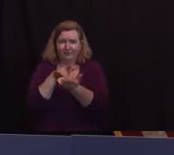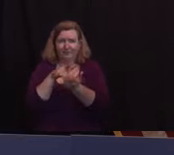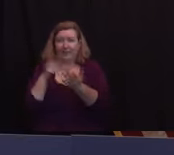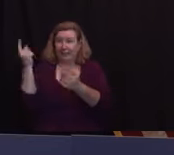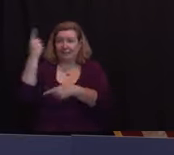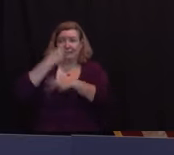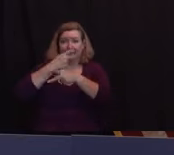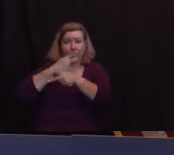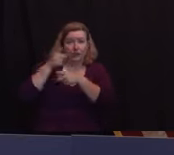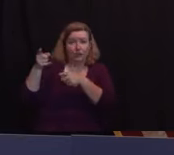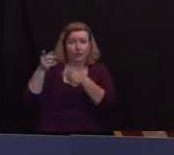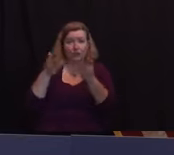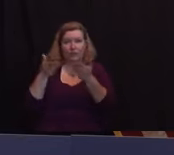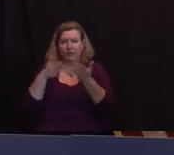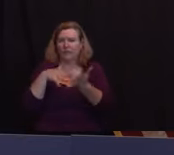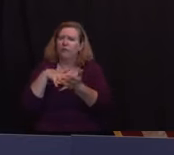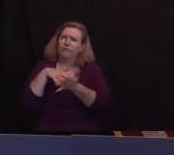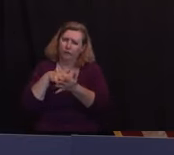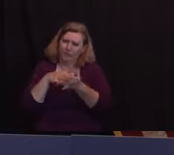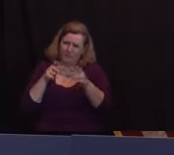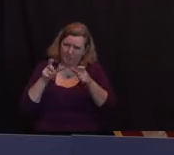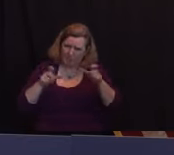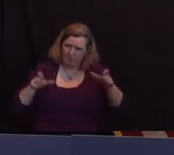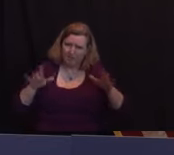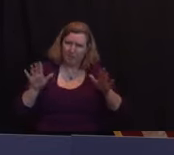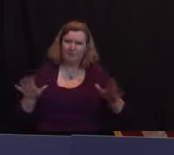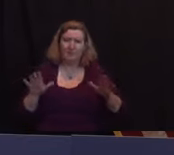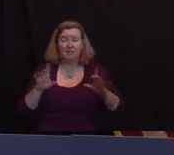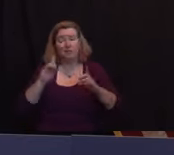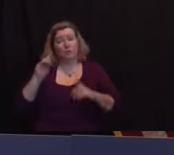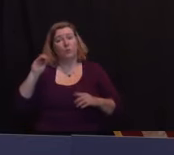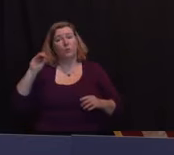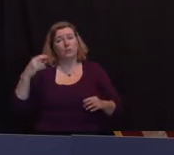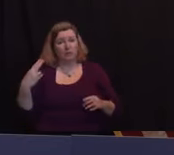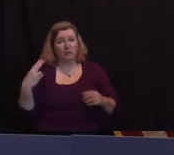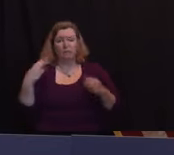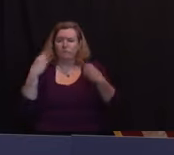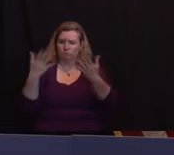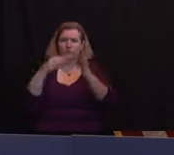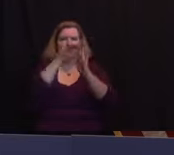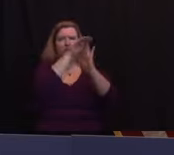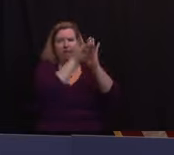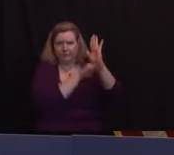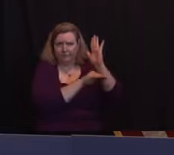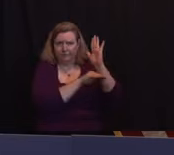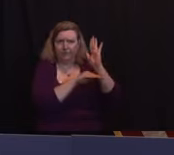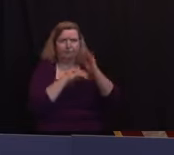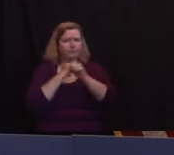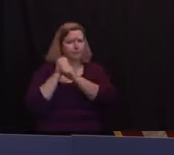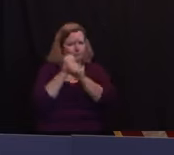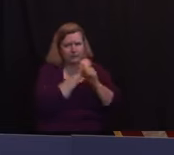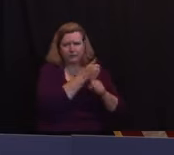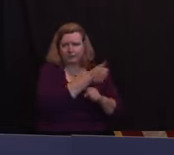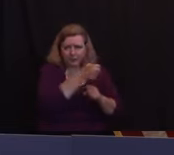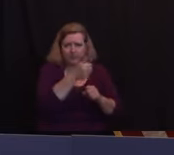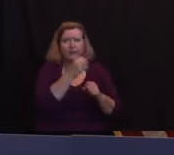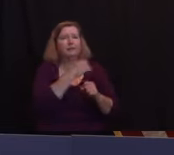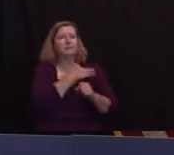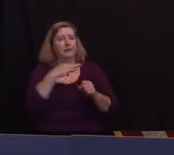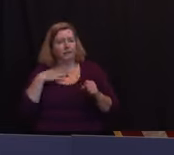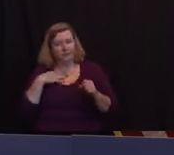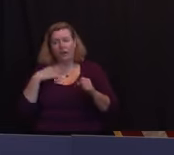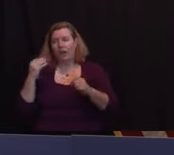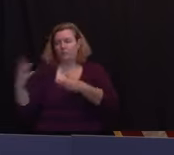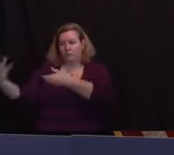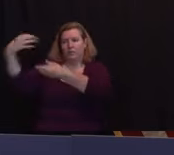residents, the department outlined health precautions to protect both the participants and the staff. The